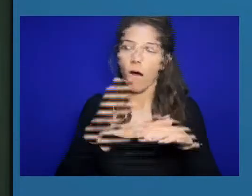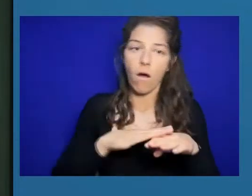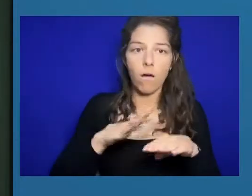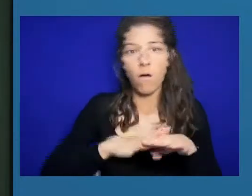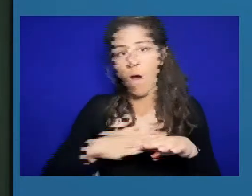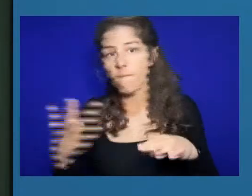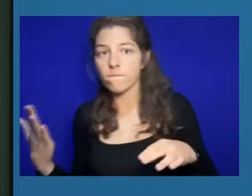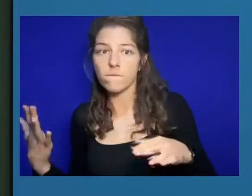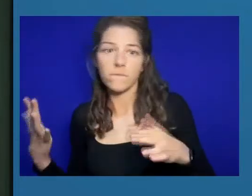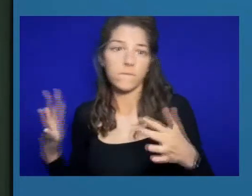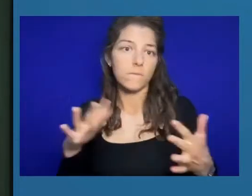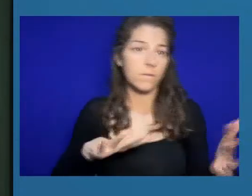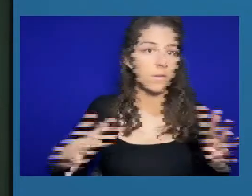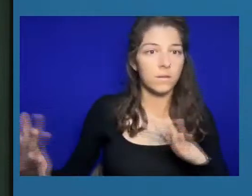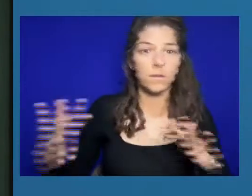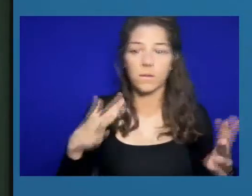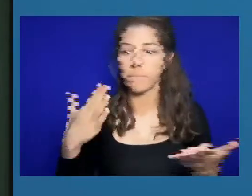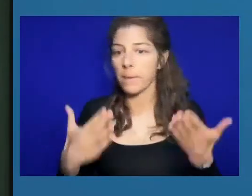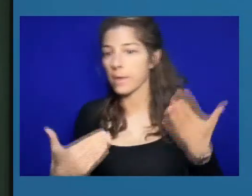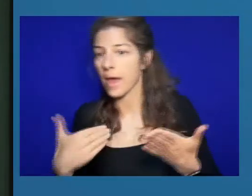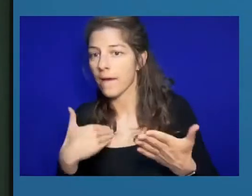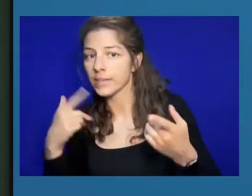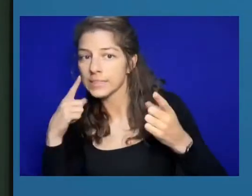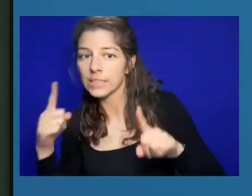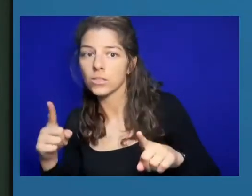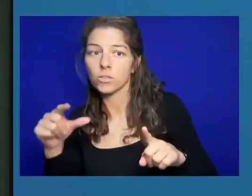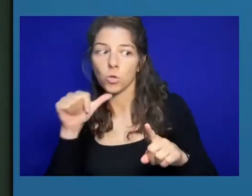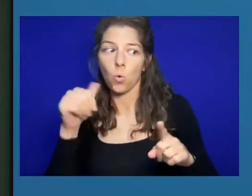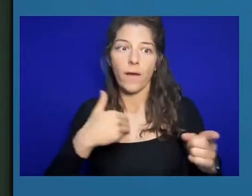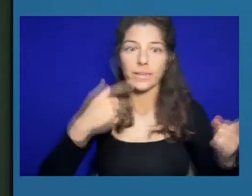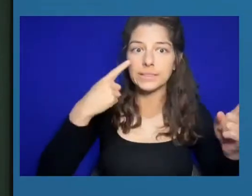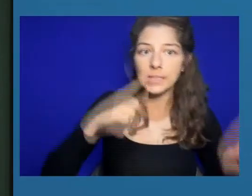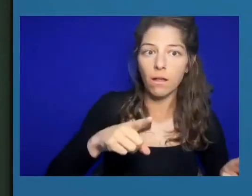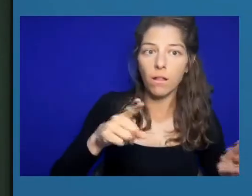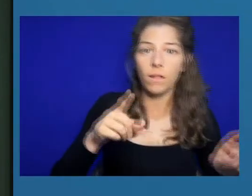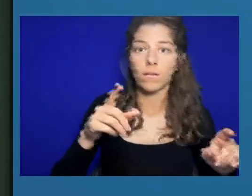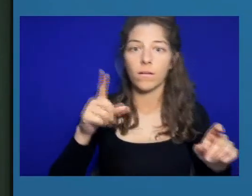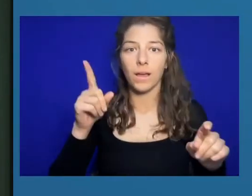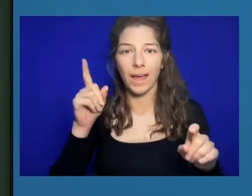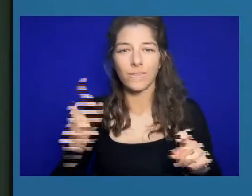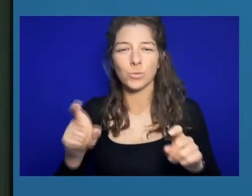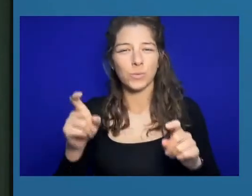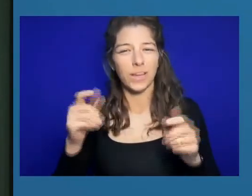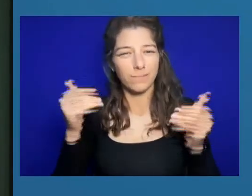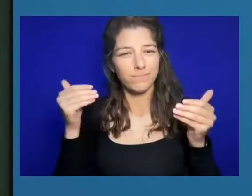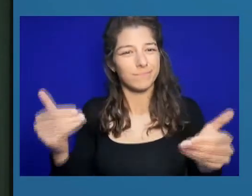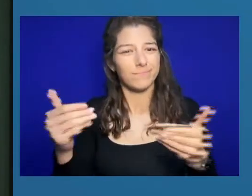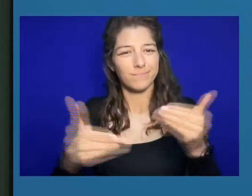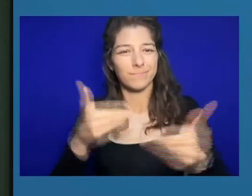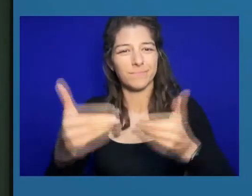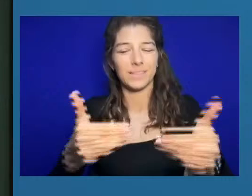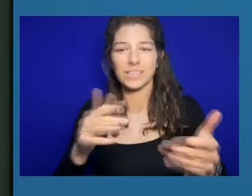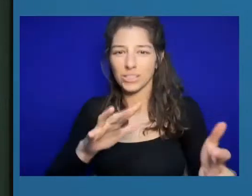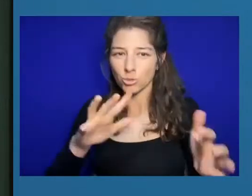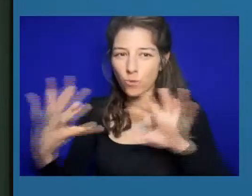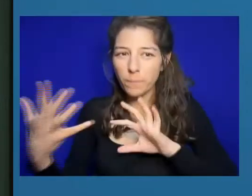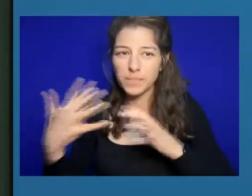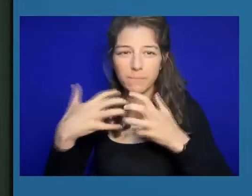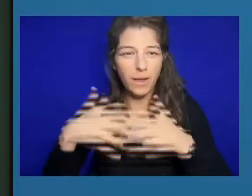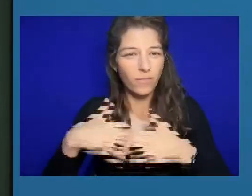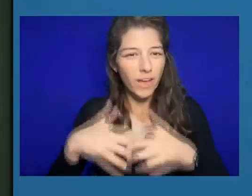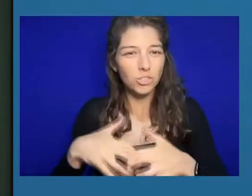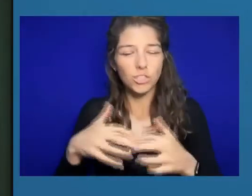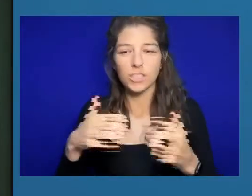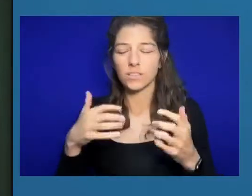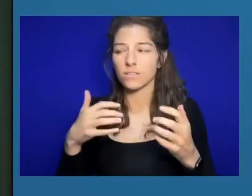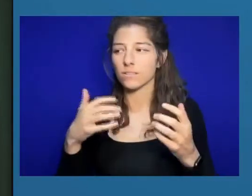on, they may be off. We may have a deal, we don't have a deal. We have to get past this. It's disrupting manufacturing and